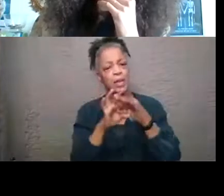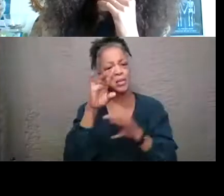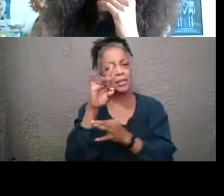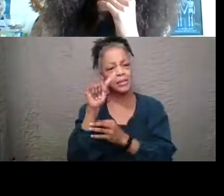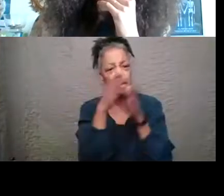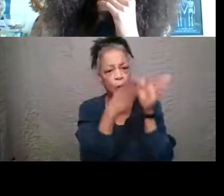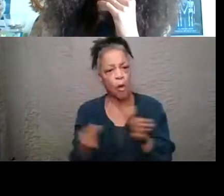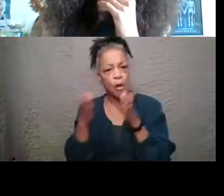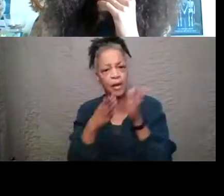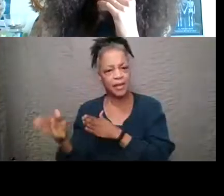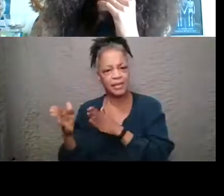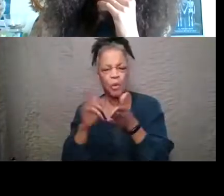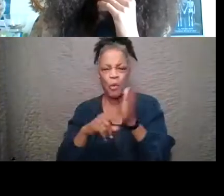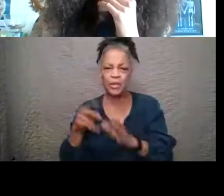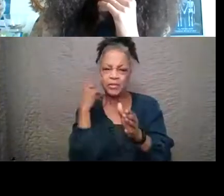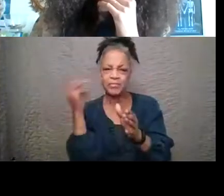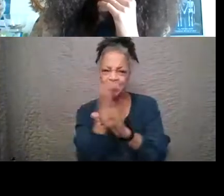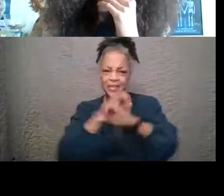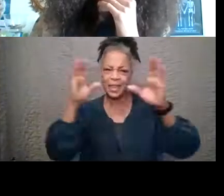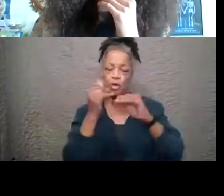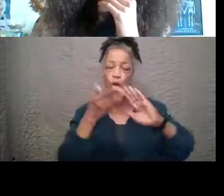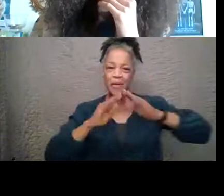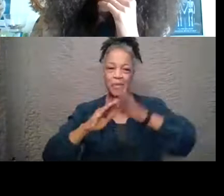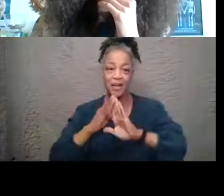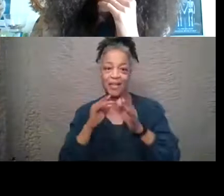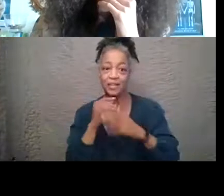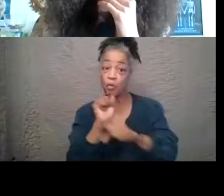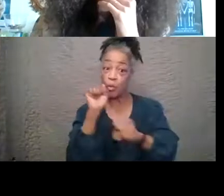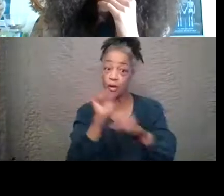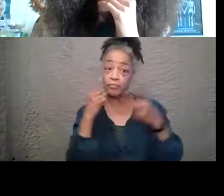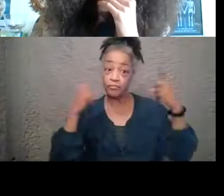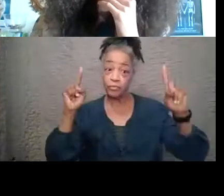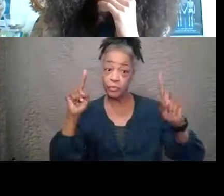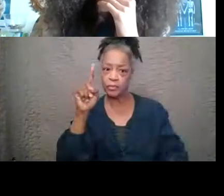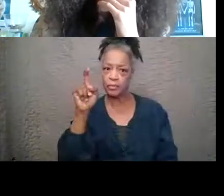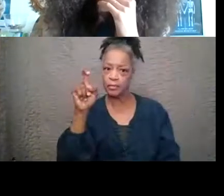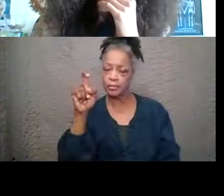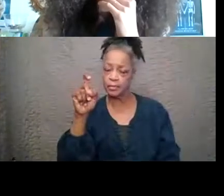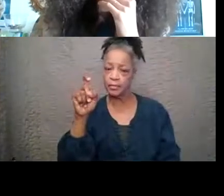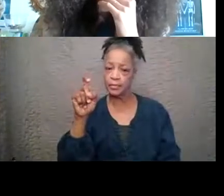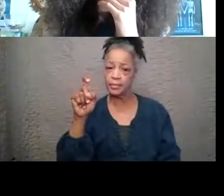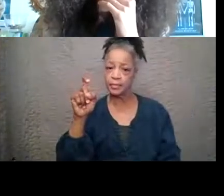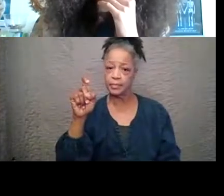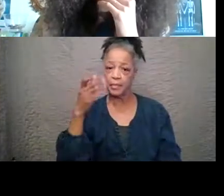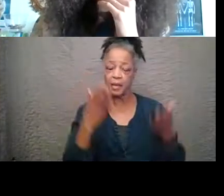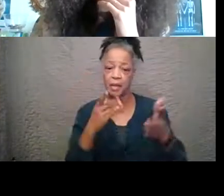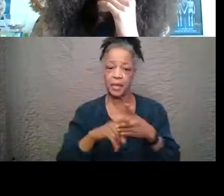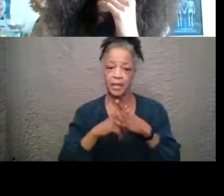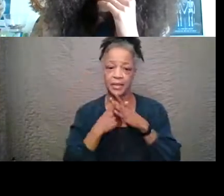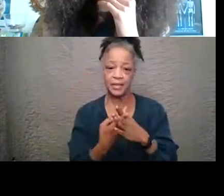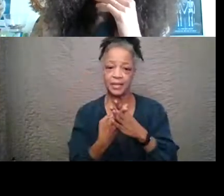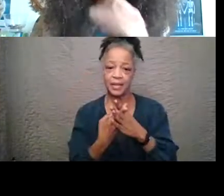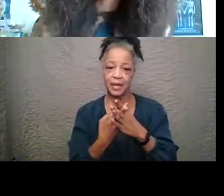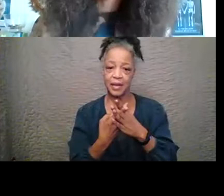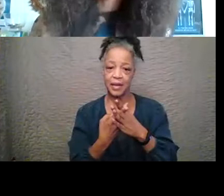community or anywhere in the country that you think is really working? And maybe we'll start with Rima on that